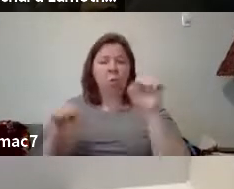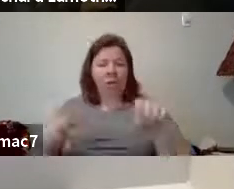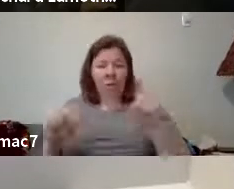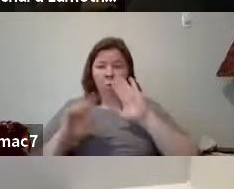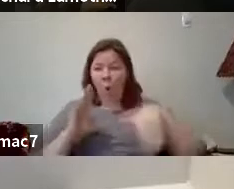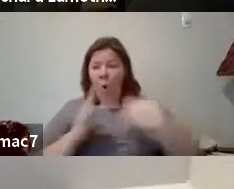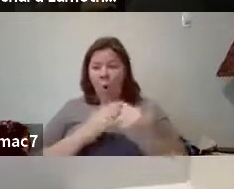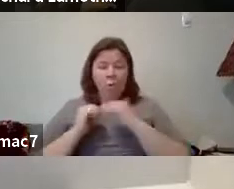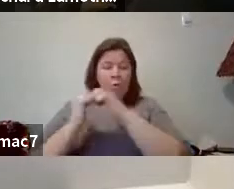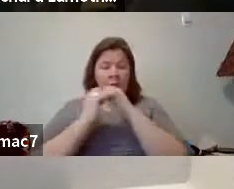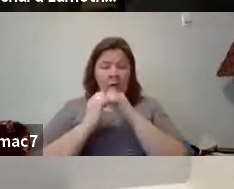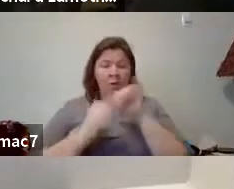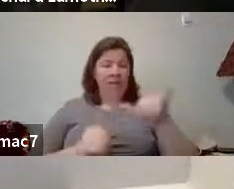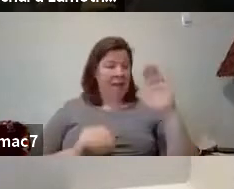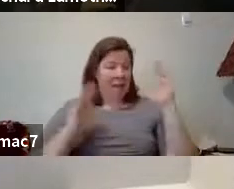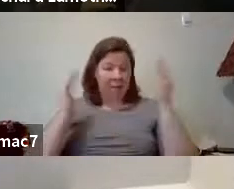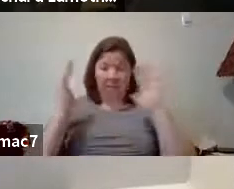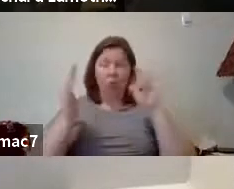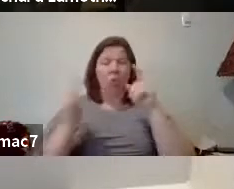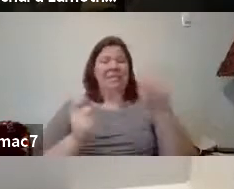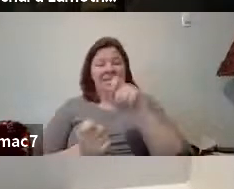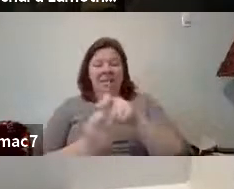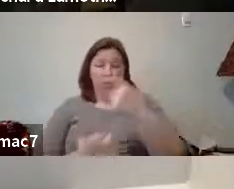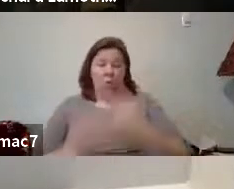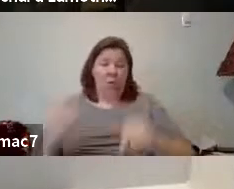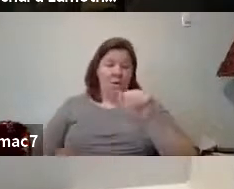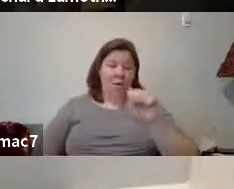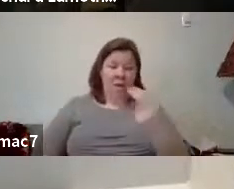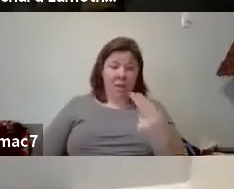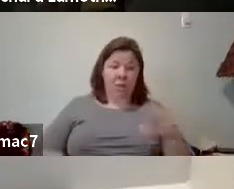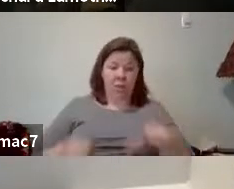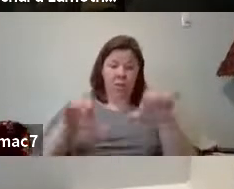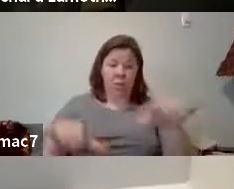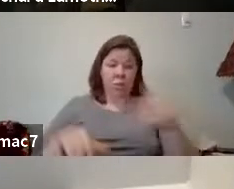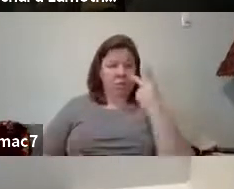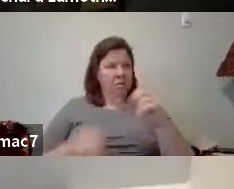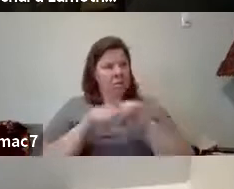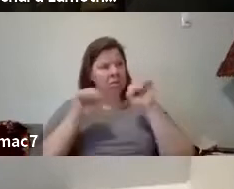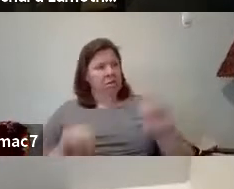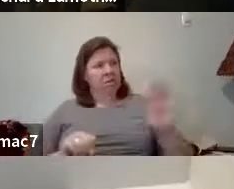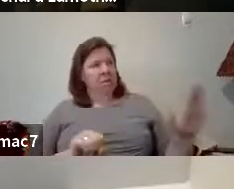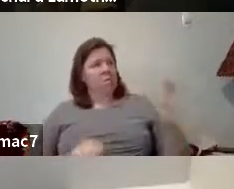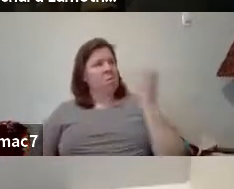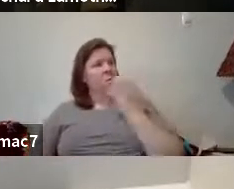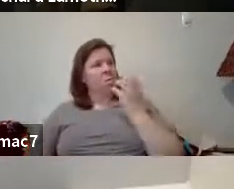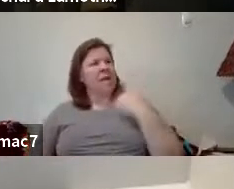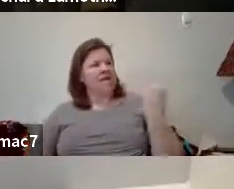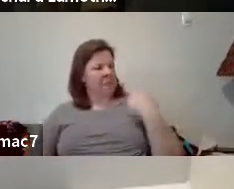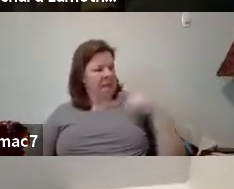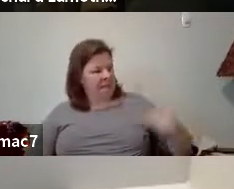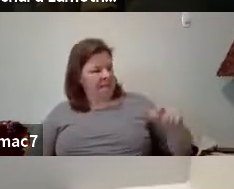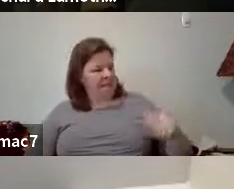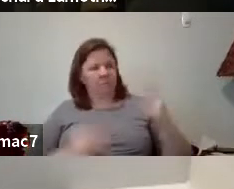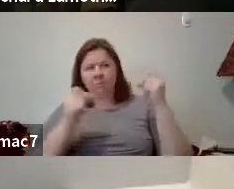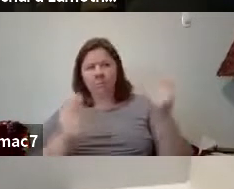together. And that mirrors exactly what Ash has done. And so when I saw Ash's system, I go, this is something I need. This is something I need to